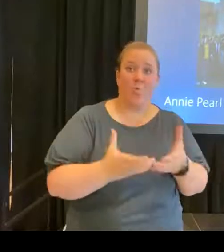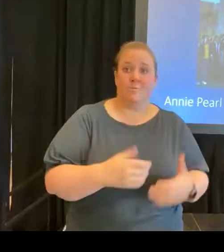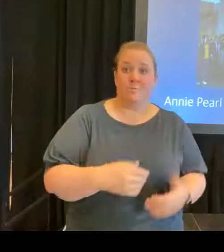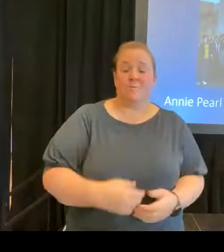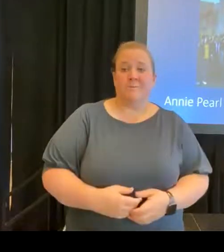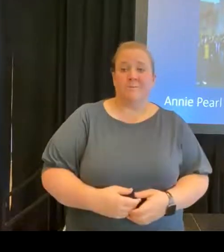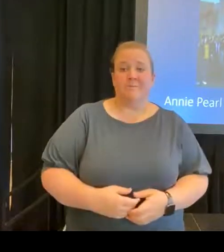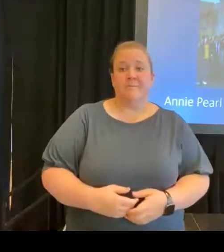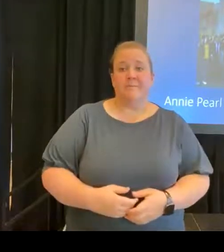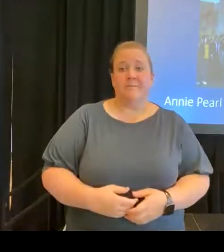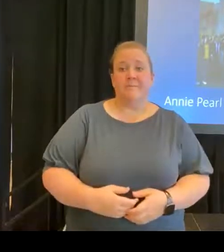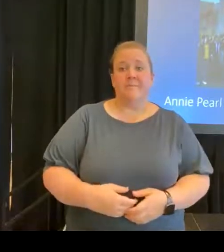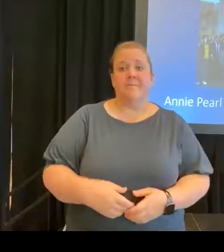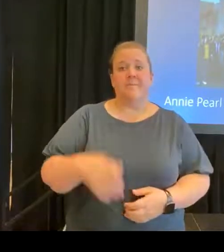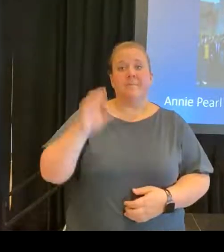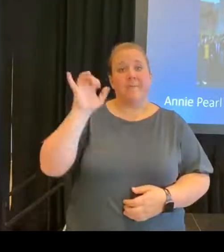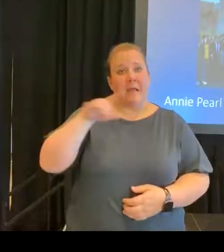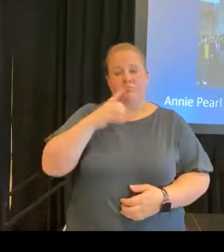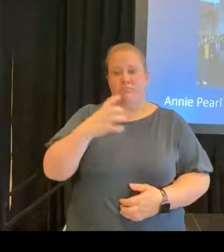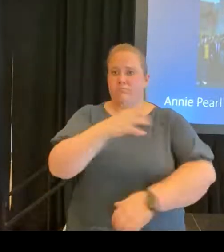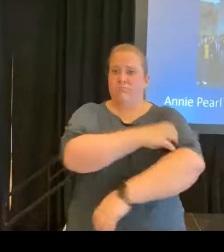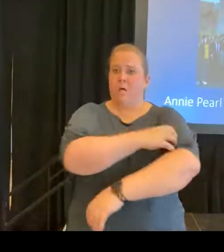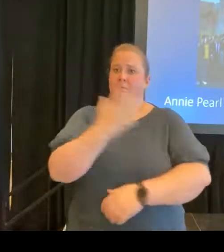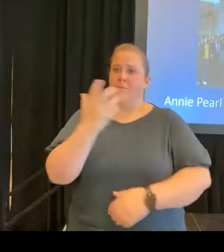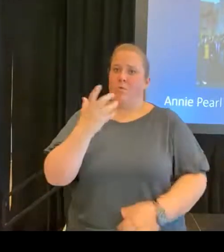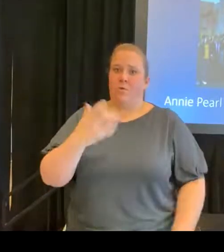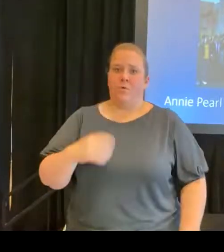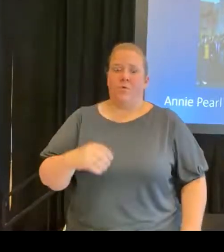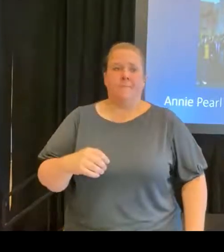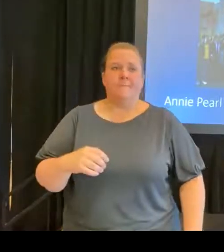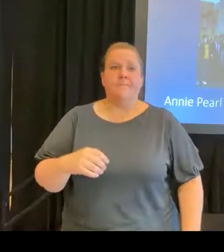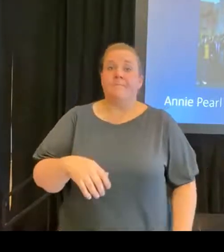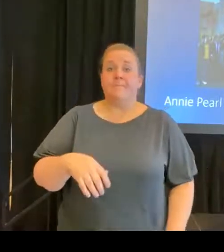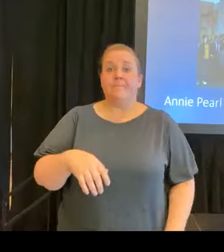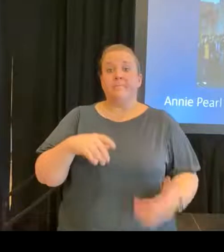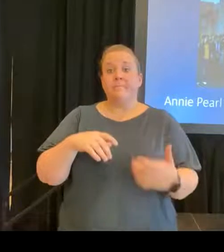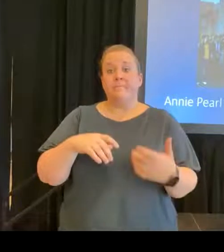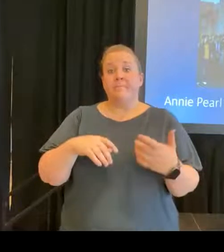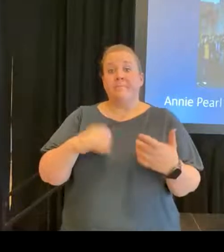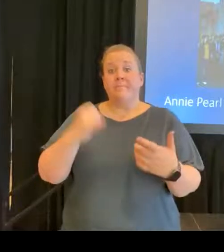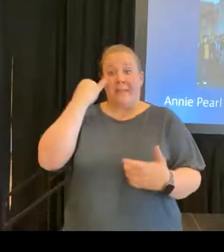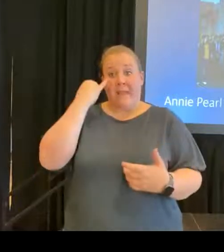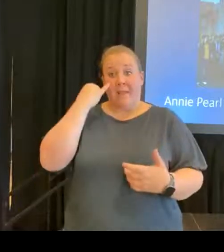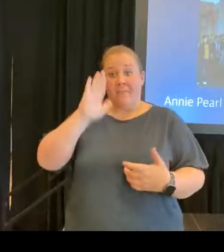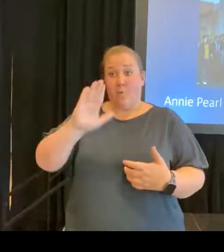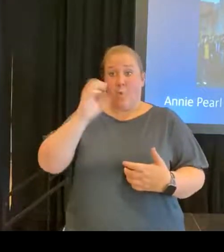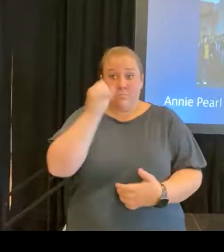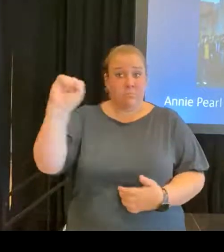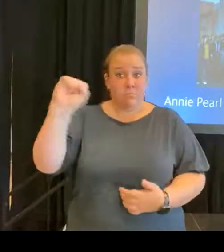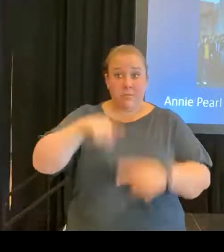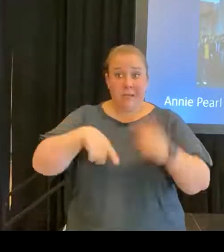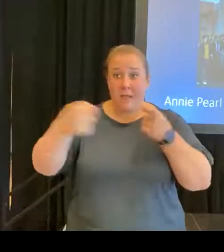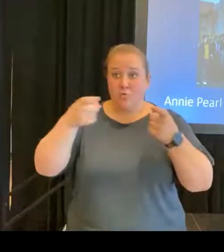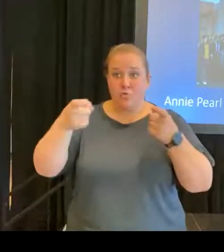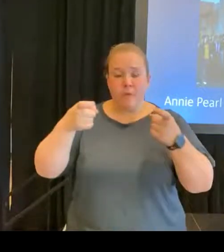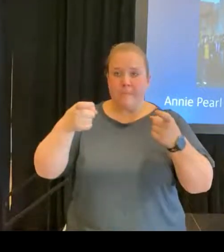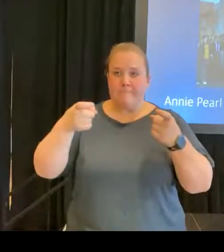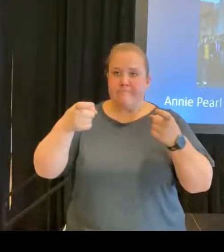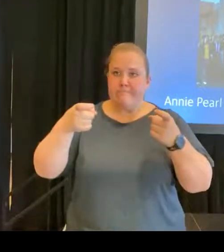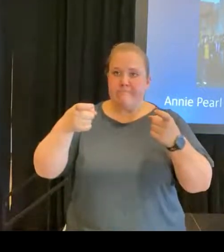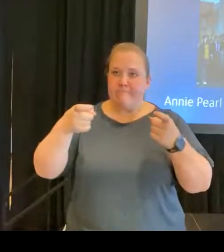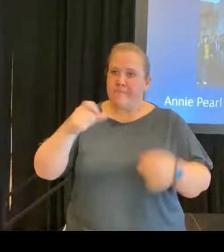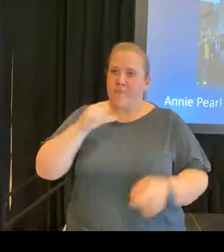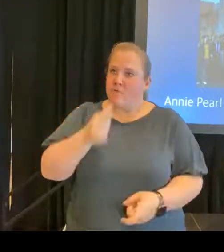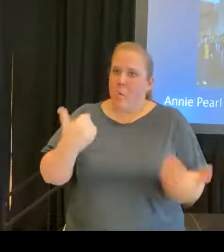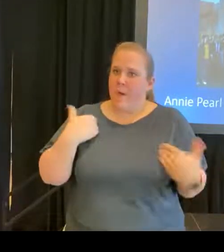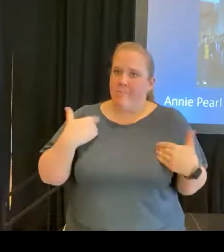That's a part of an infiltration. And if you can't control your demonstration, don't have it. We